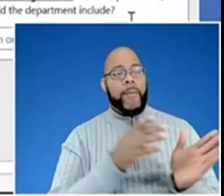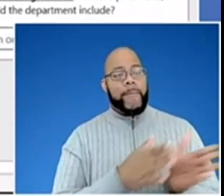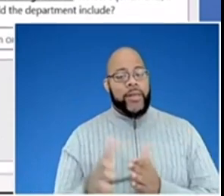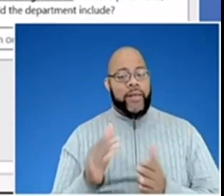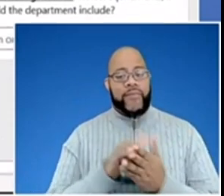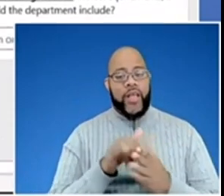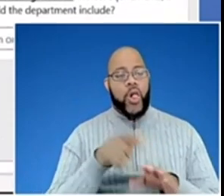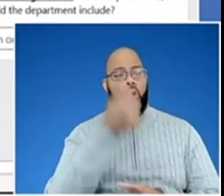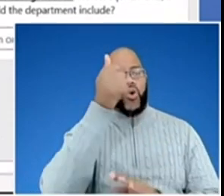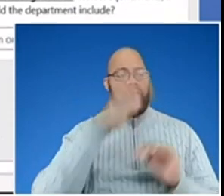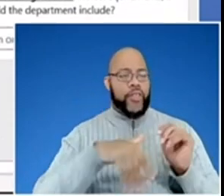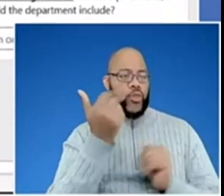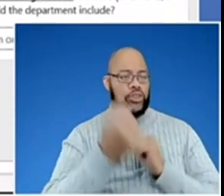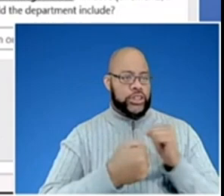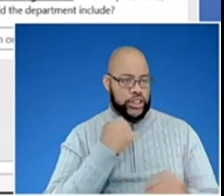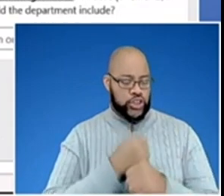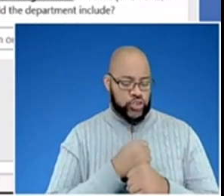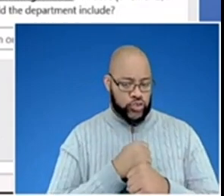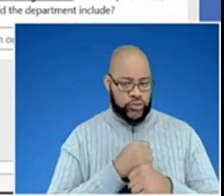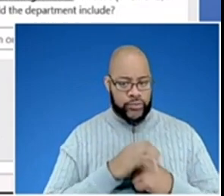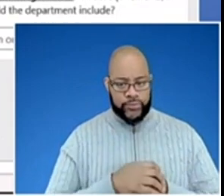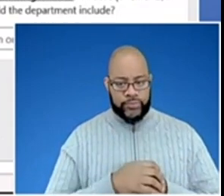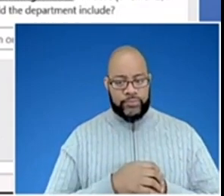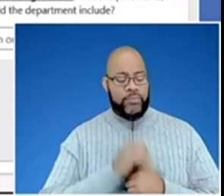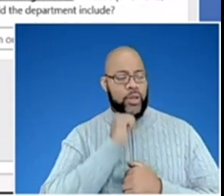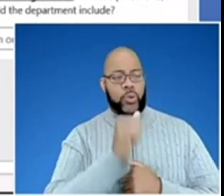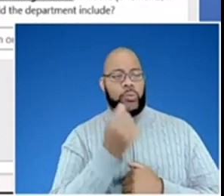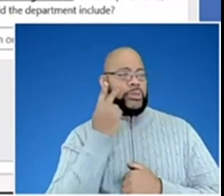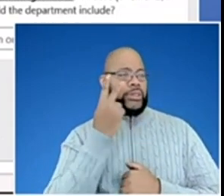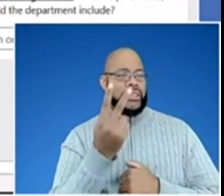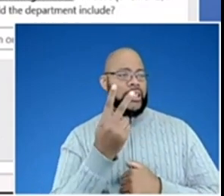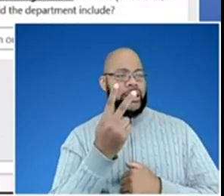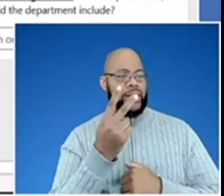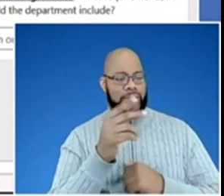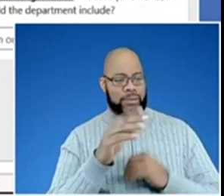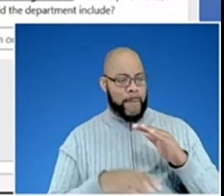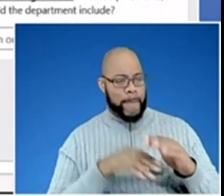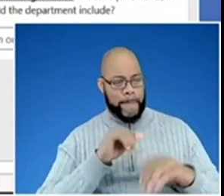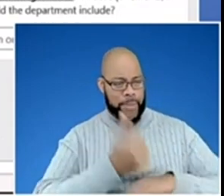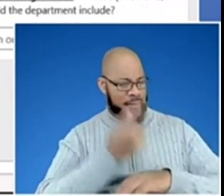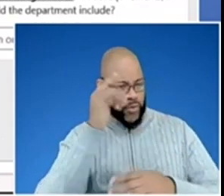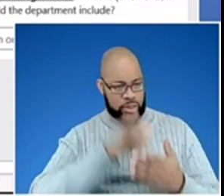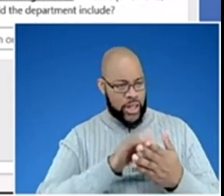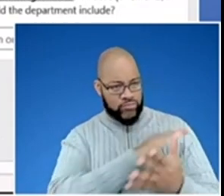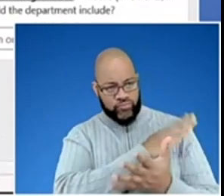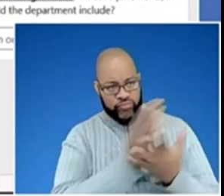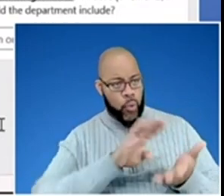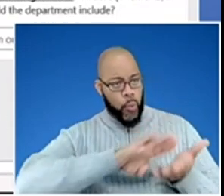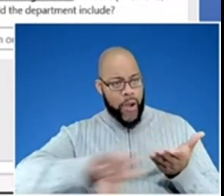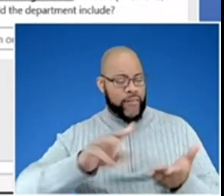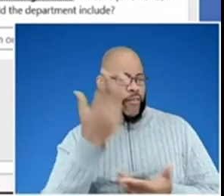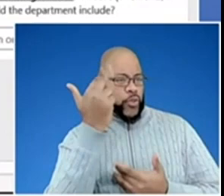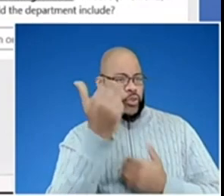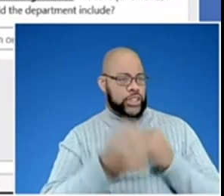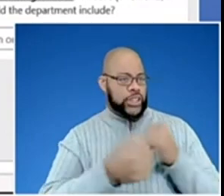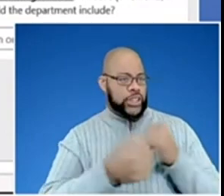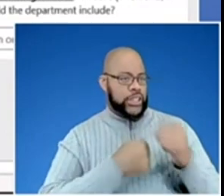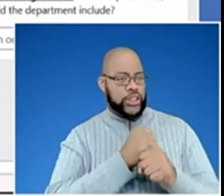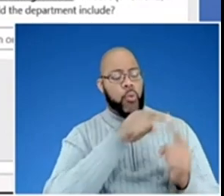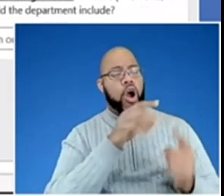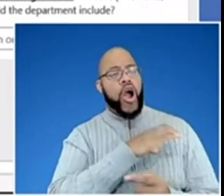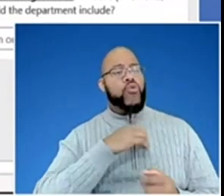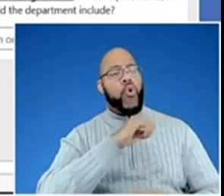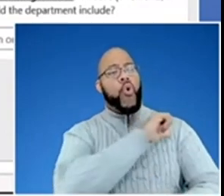are longer than 13 years. We do not see a basis for an across-the-board waiver at 13 years when Congress